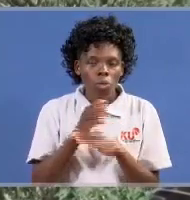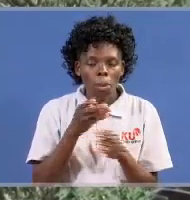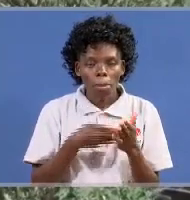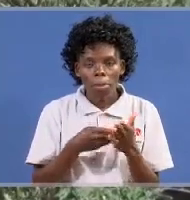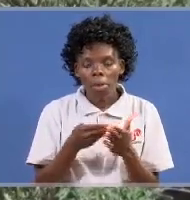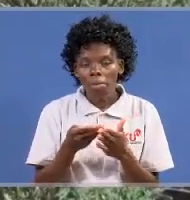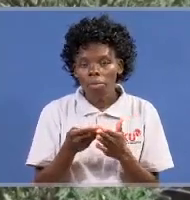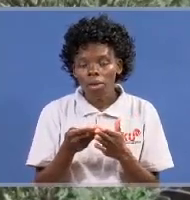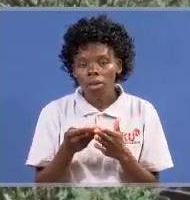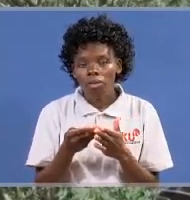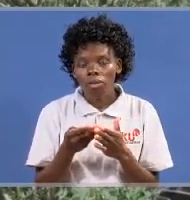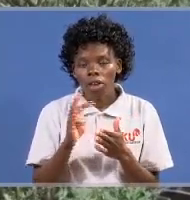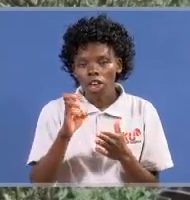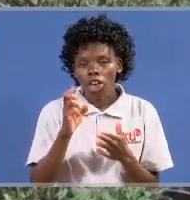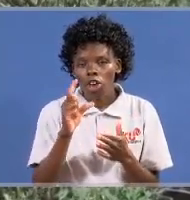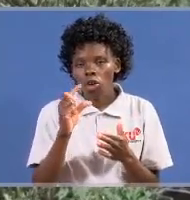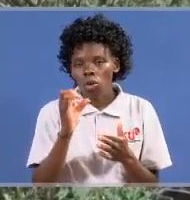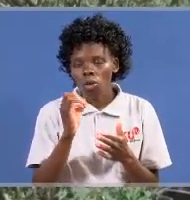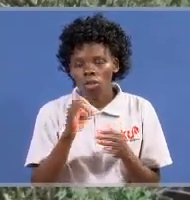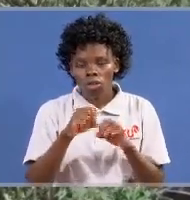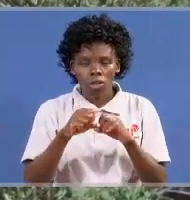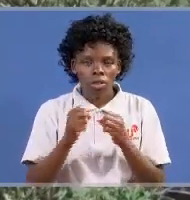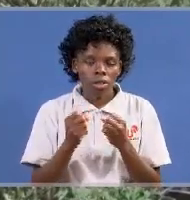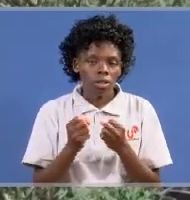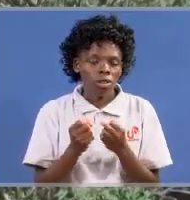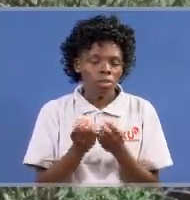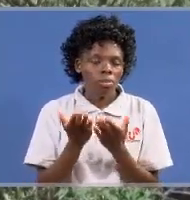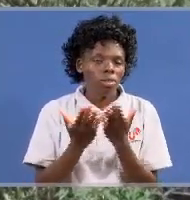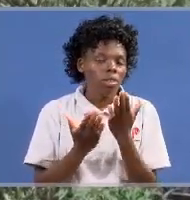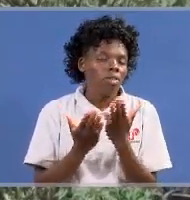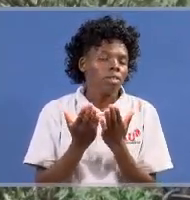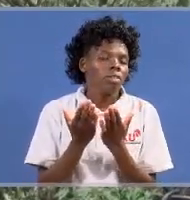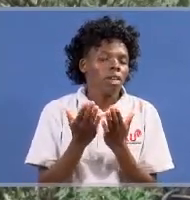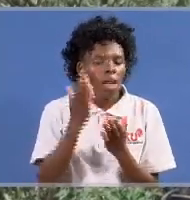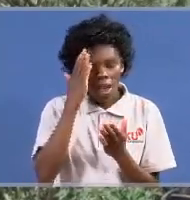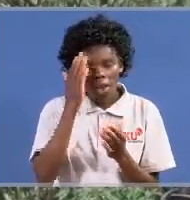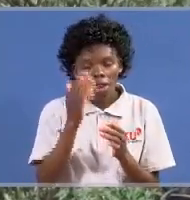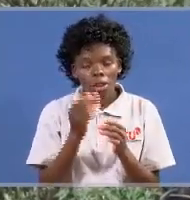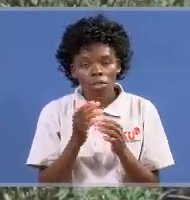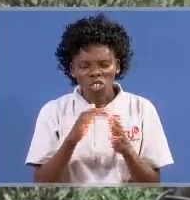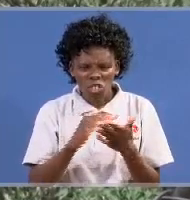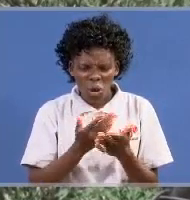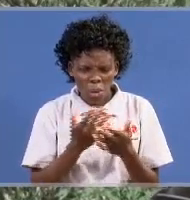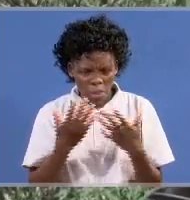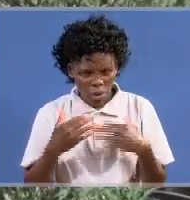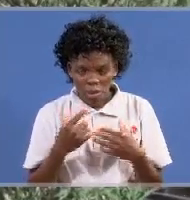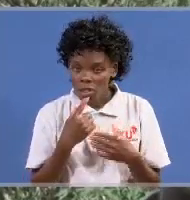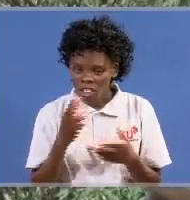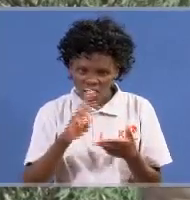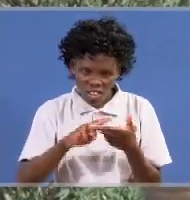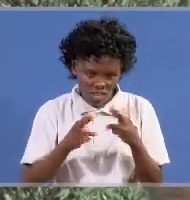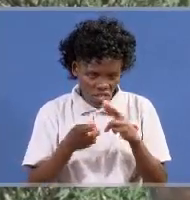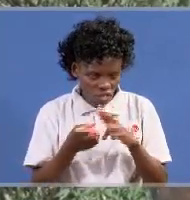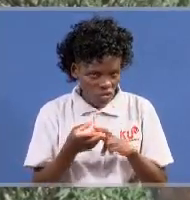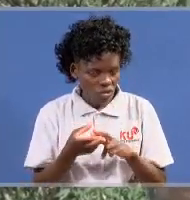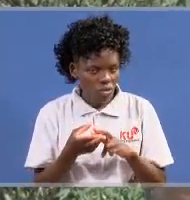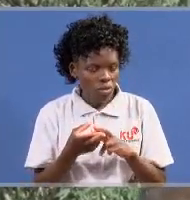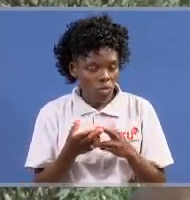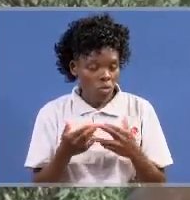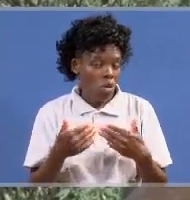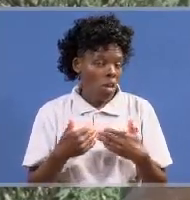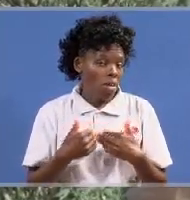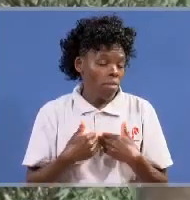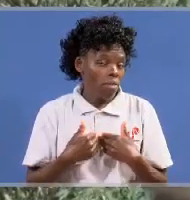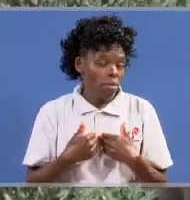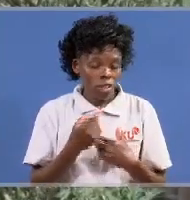for ecosystem services, which is a voluntary scheme. And I know, as some of the people said, some of the relationship is to have